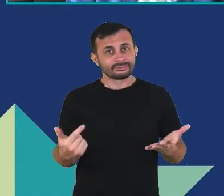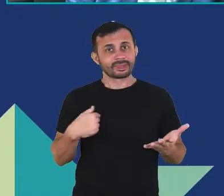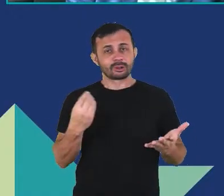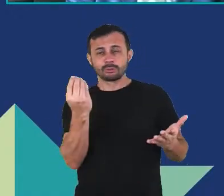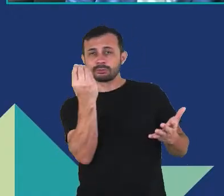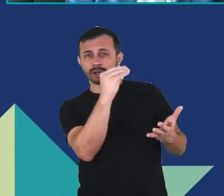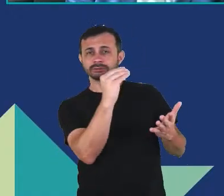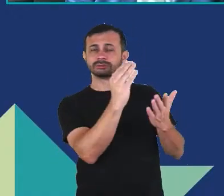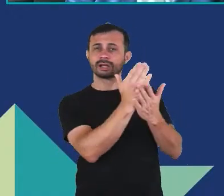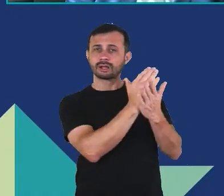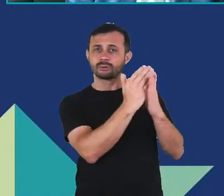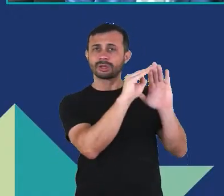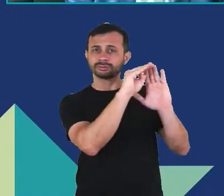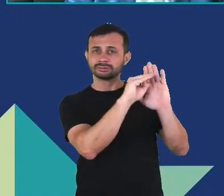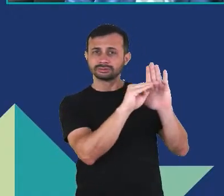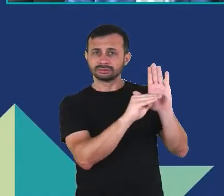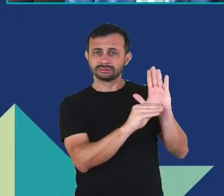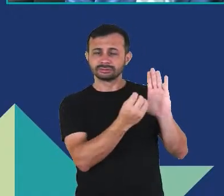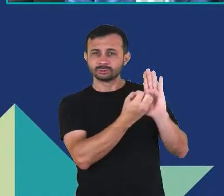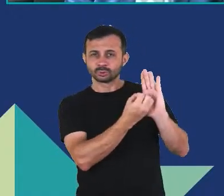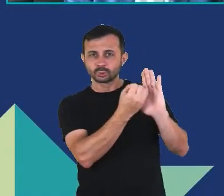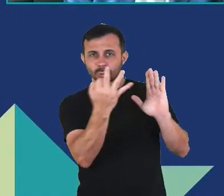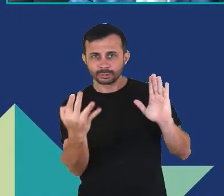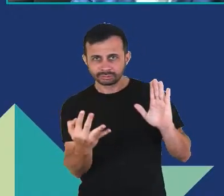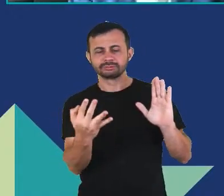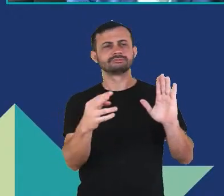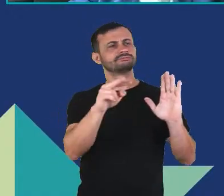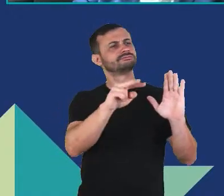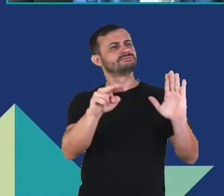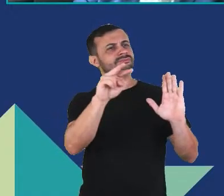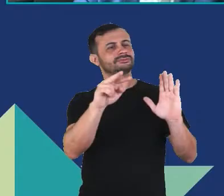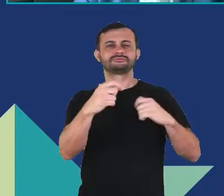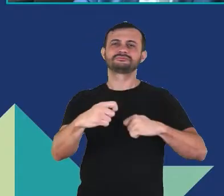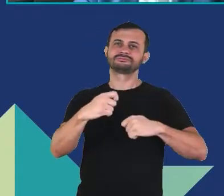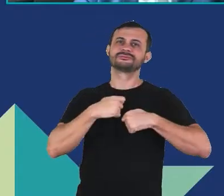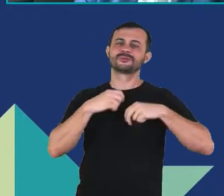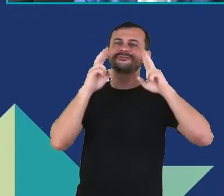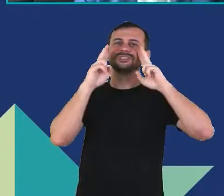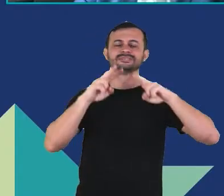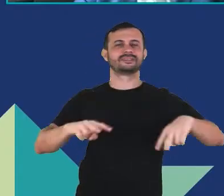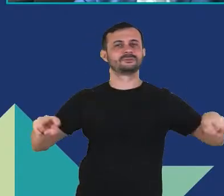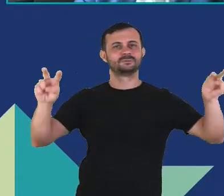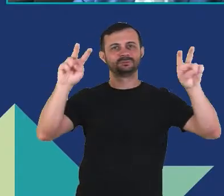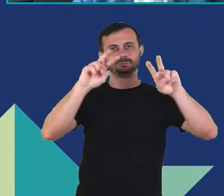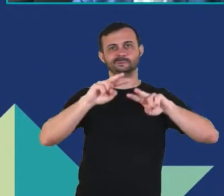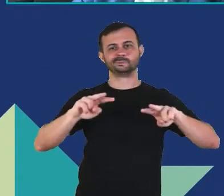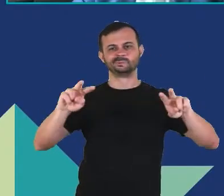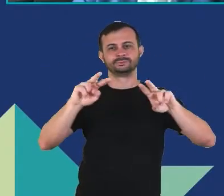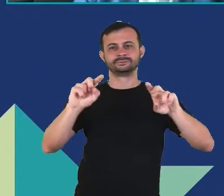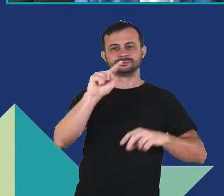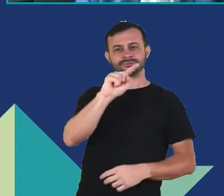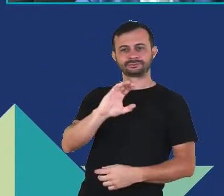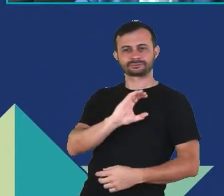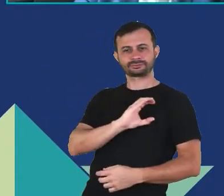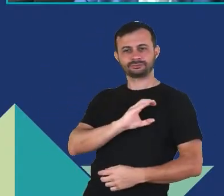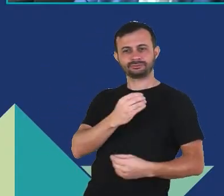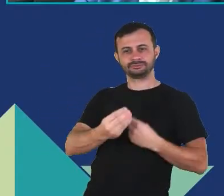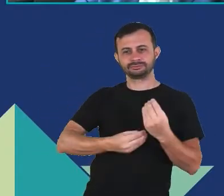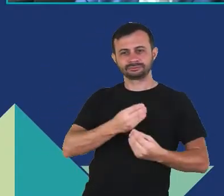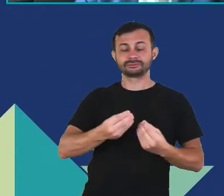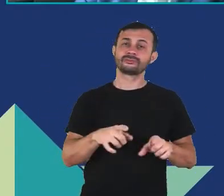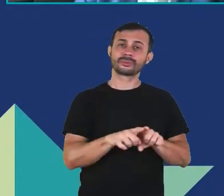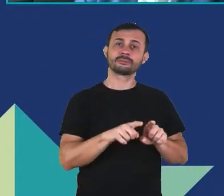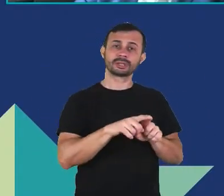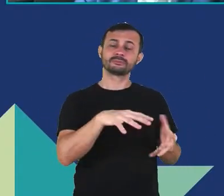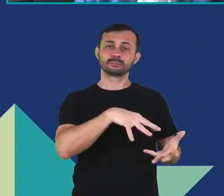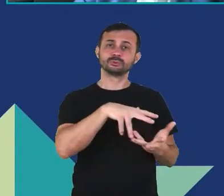numbers that it gives you a perspective in Canada and the world. And you can see in the world, you